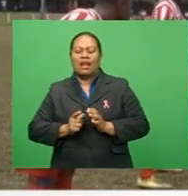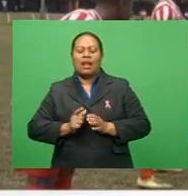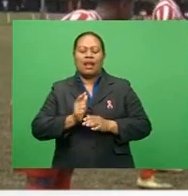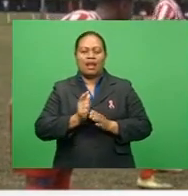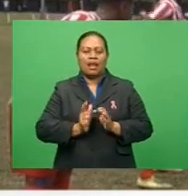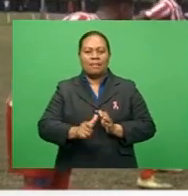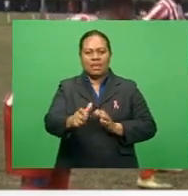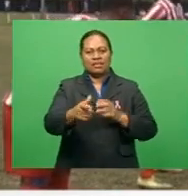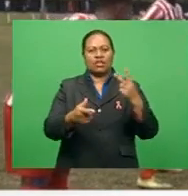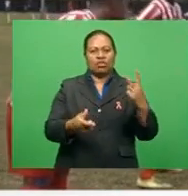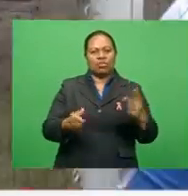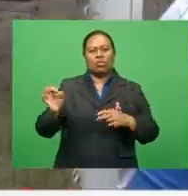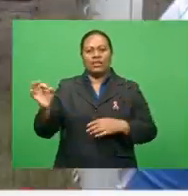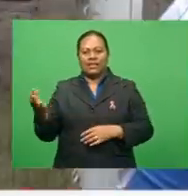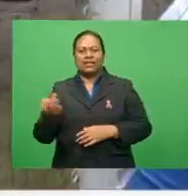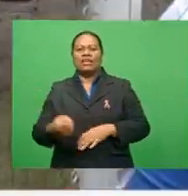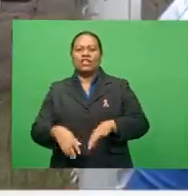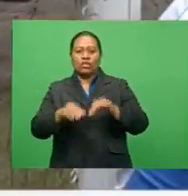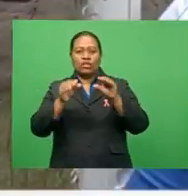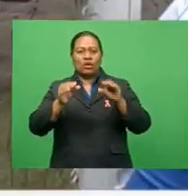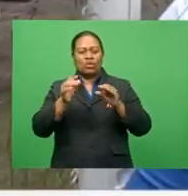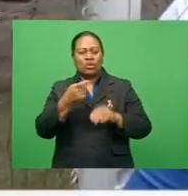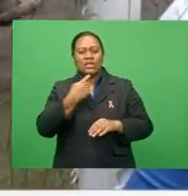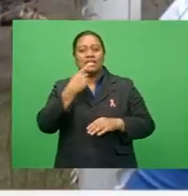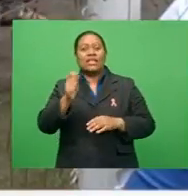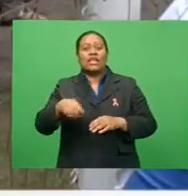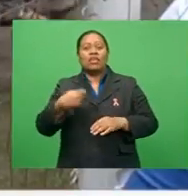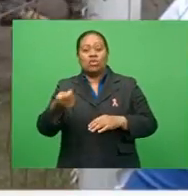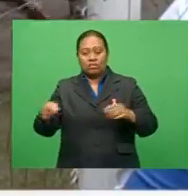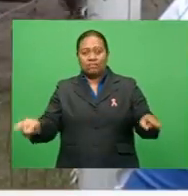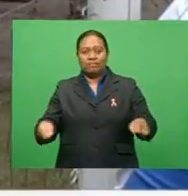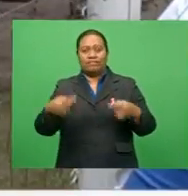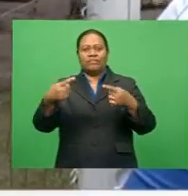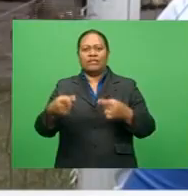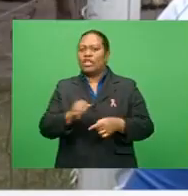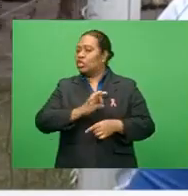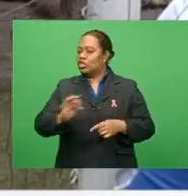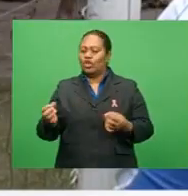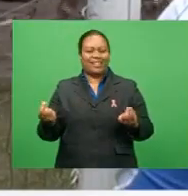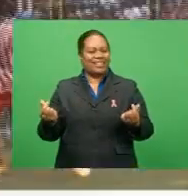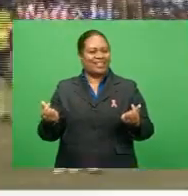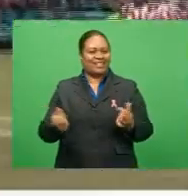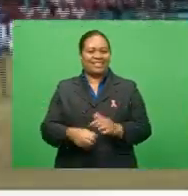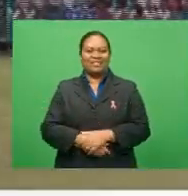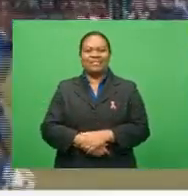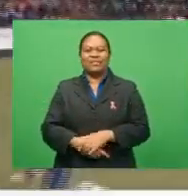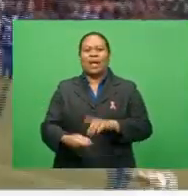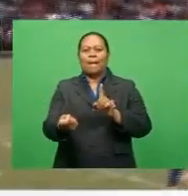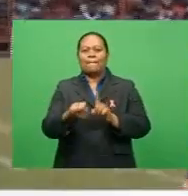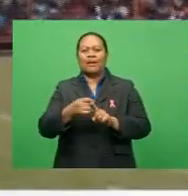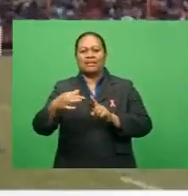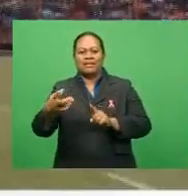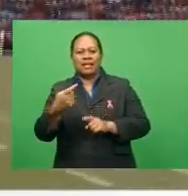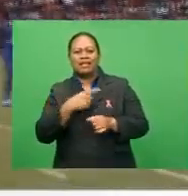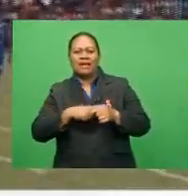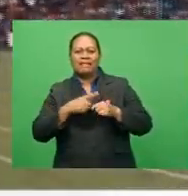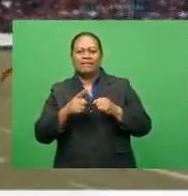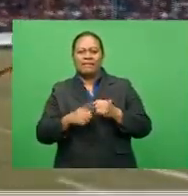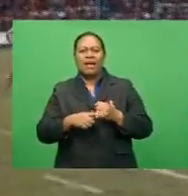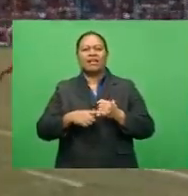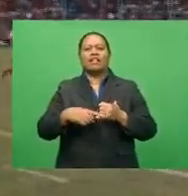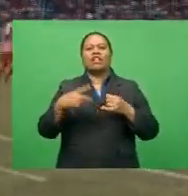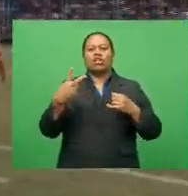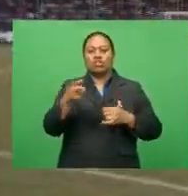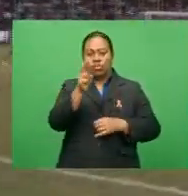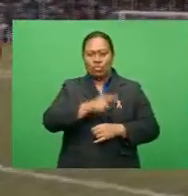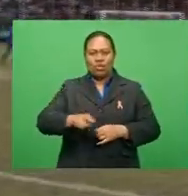and interim coach Agnes Prasad says their next opponent will not be easy either. Prasad says the final 2 rounds are important